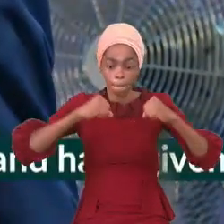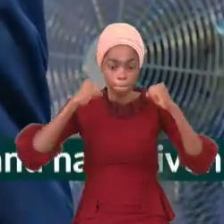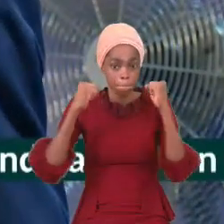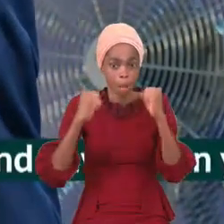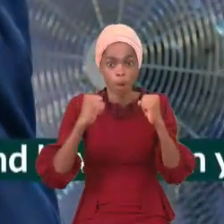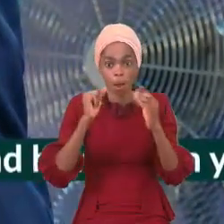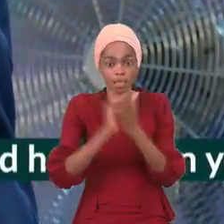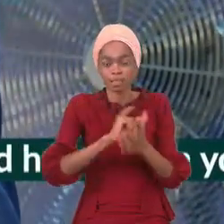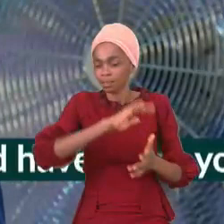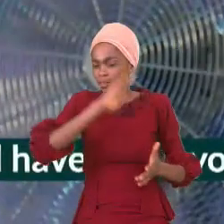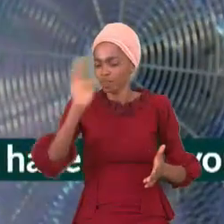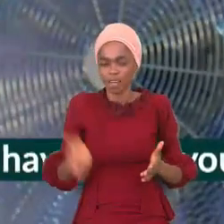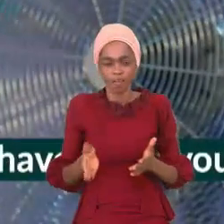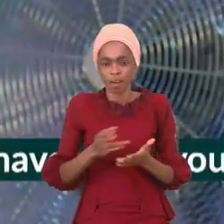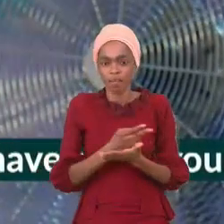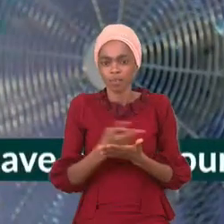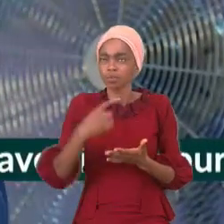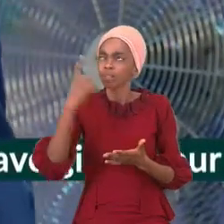fails.